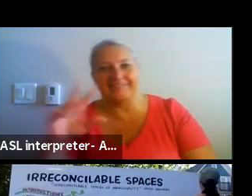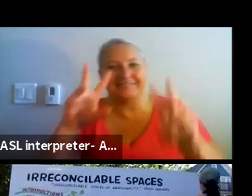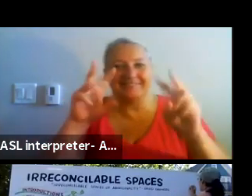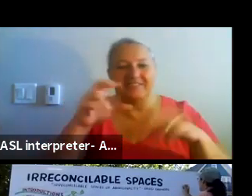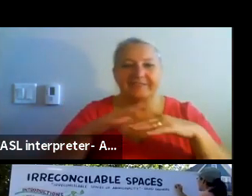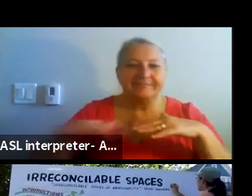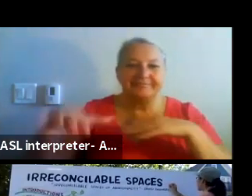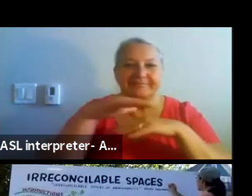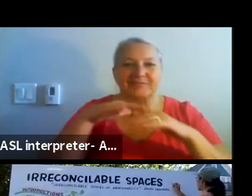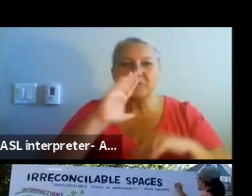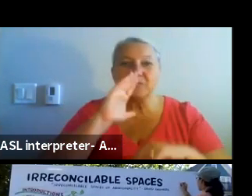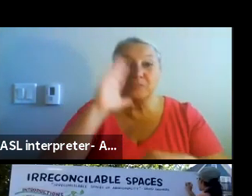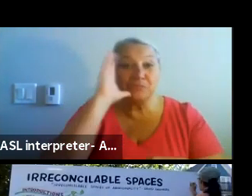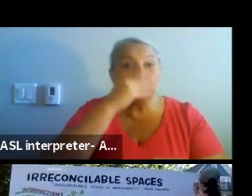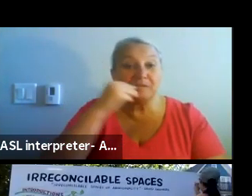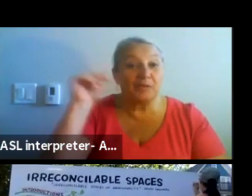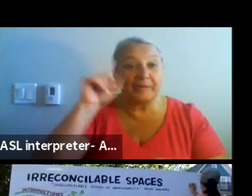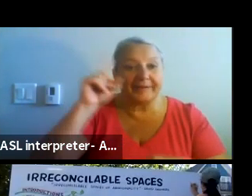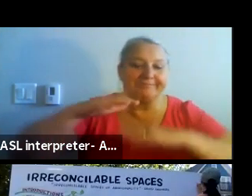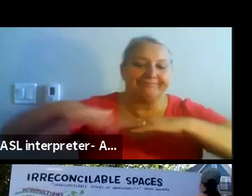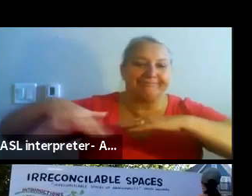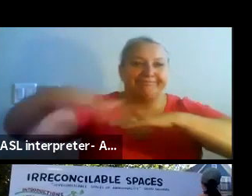lake, Ontario.